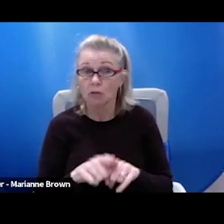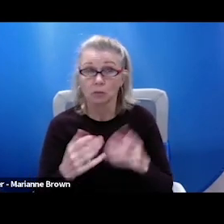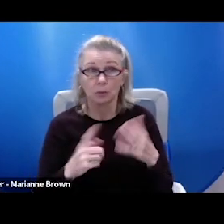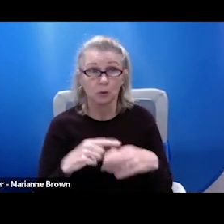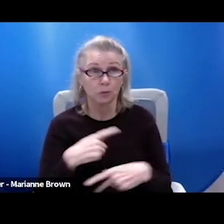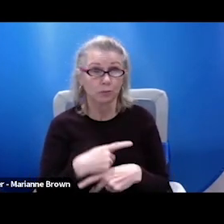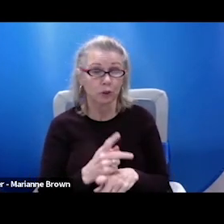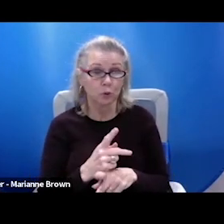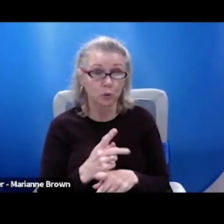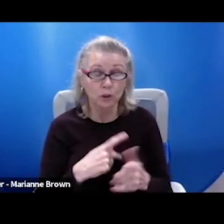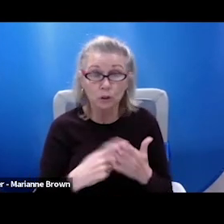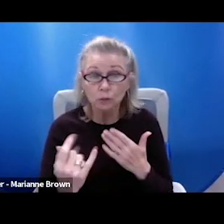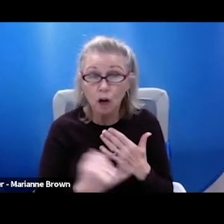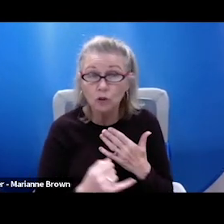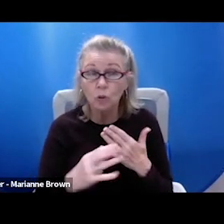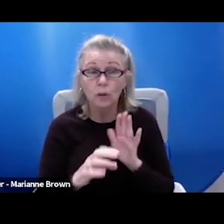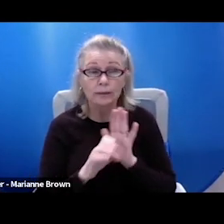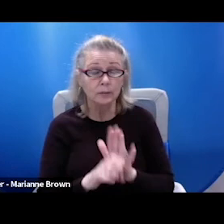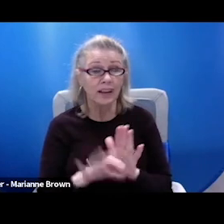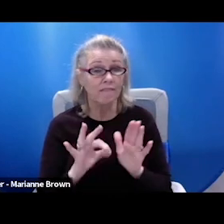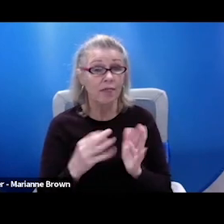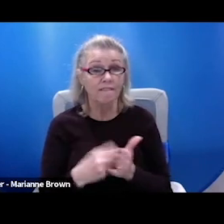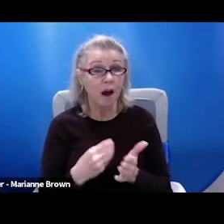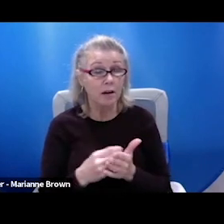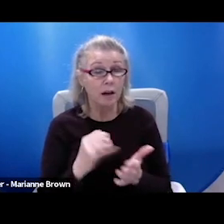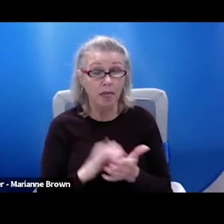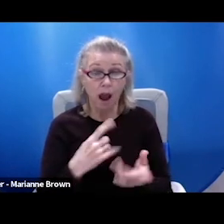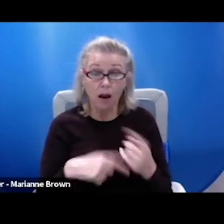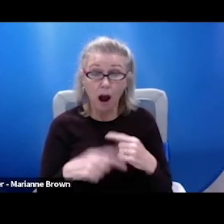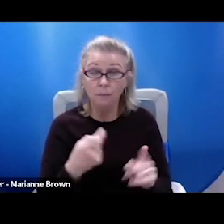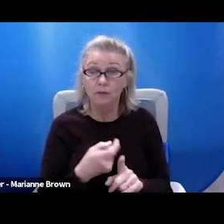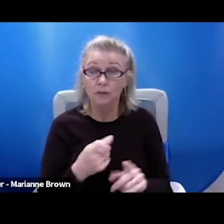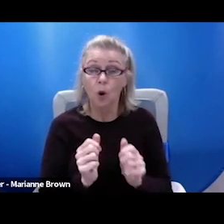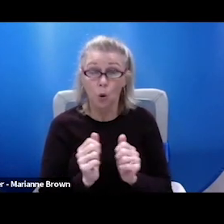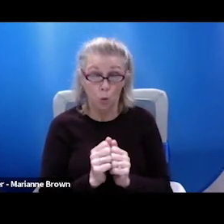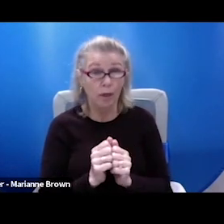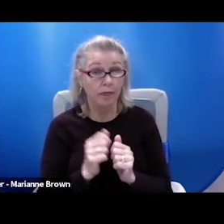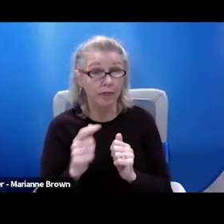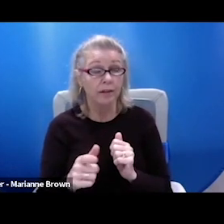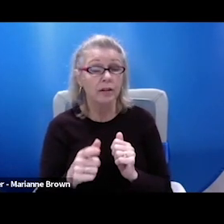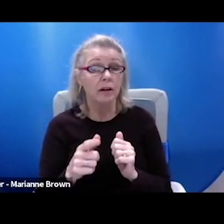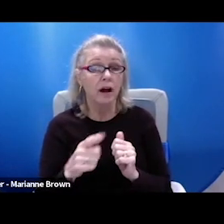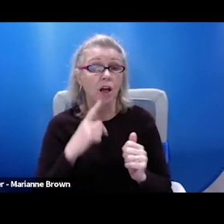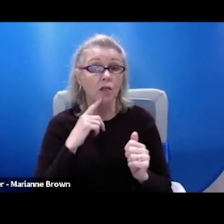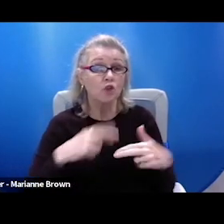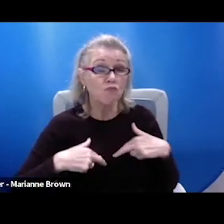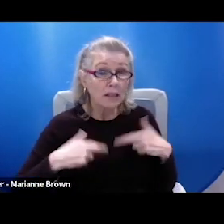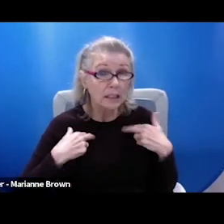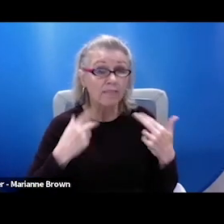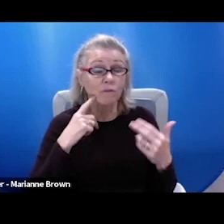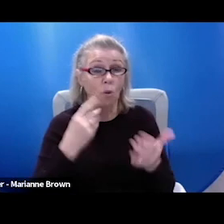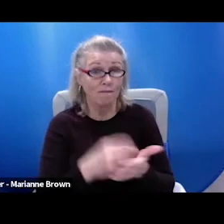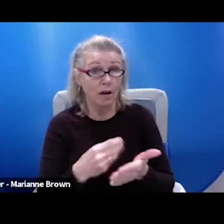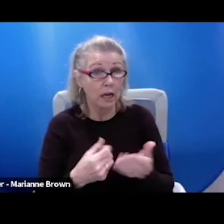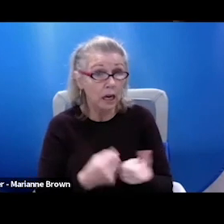project or an exhibition if there is funding that comes with the residency for that project. Also the chance to do